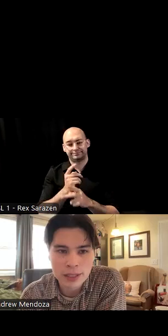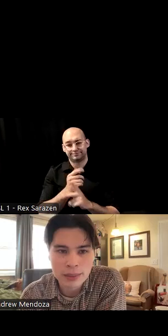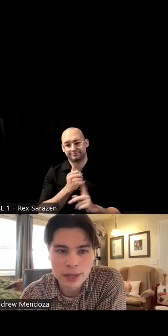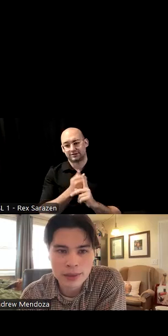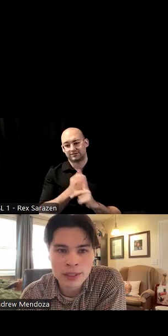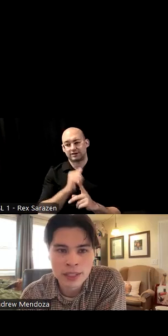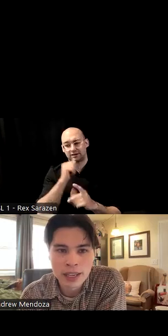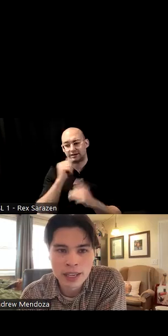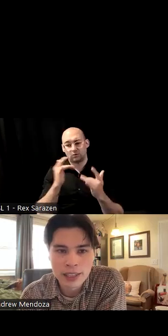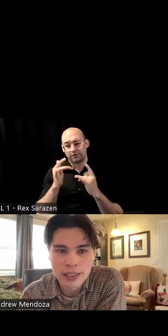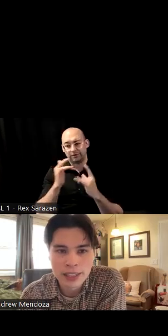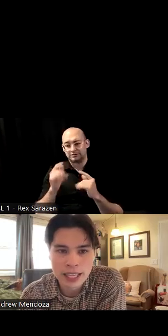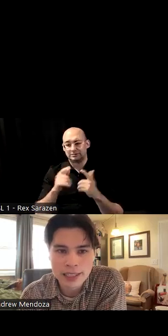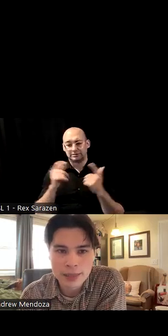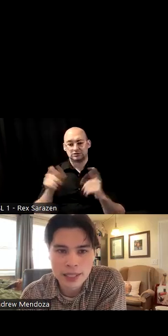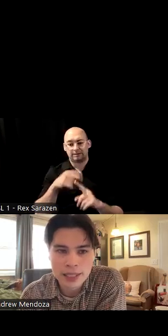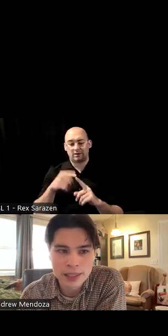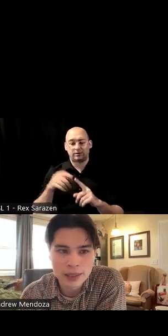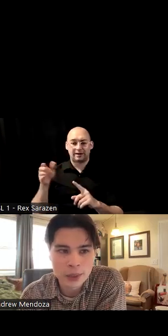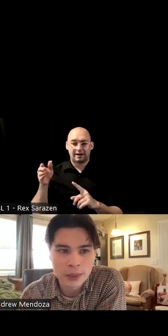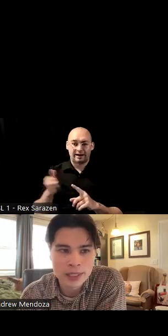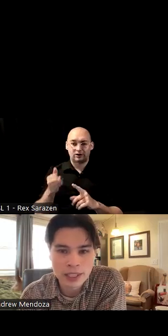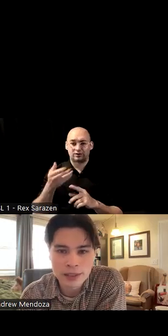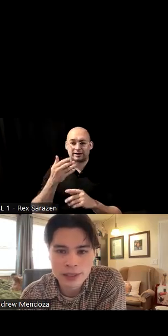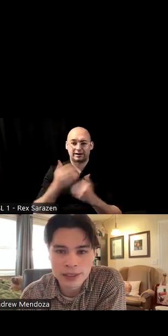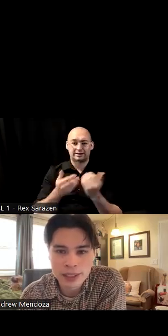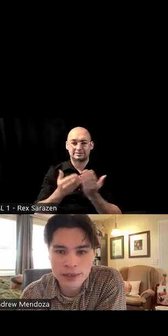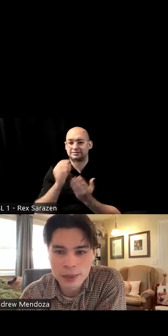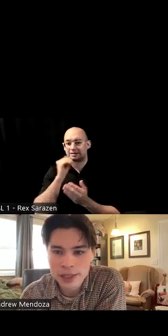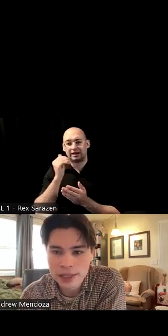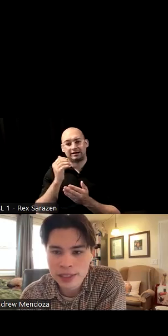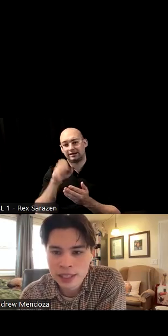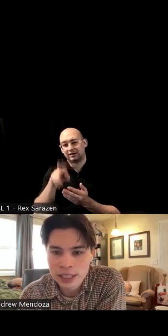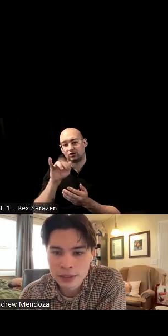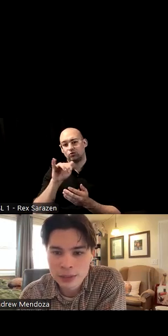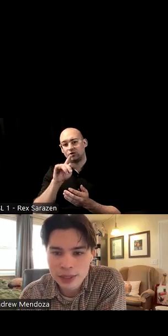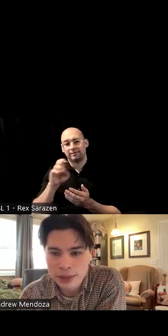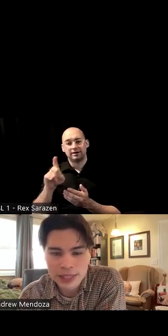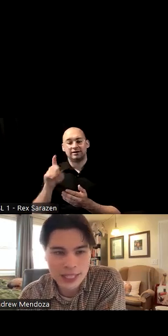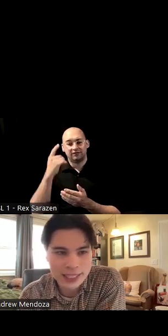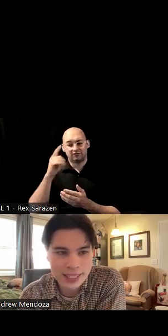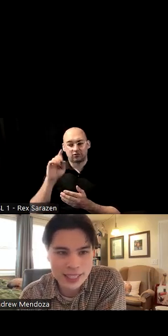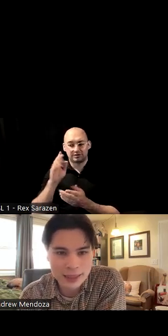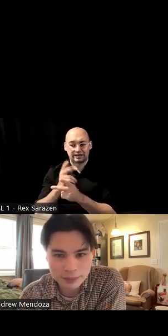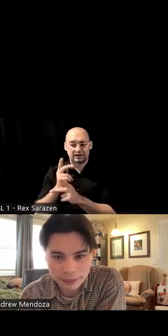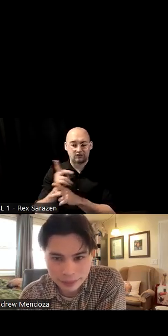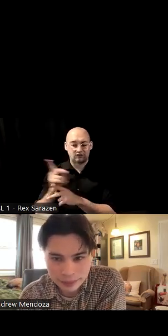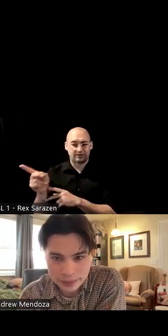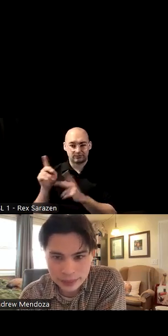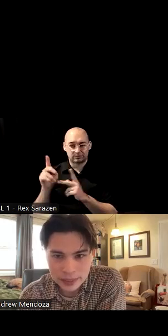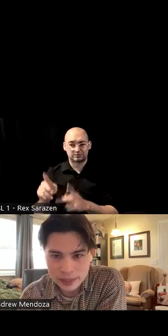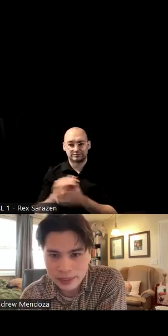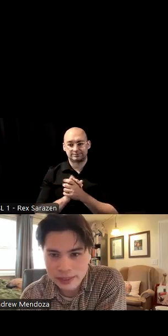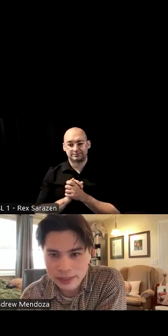as much about a hired hand being ill-equipped to care for their loved one. If we can move to the next slide.